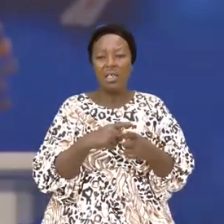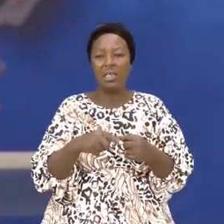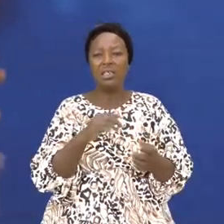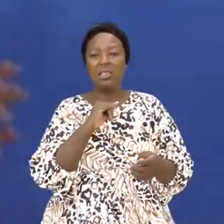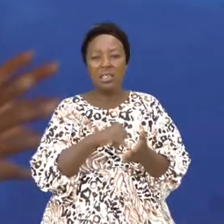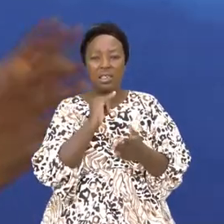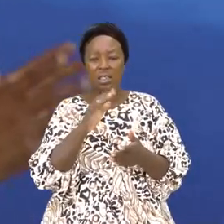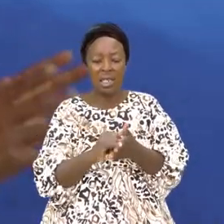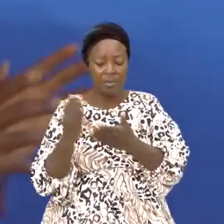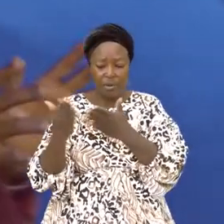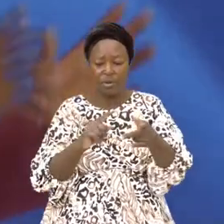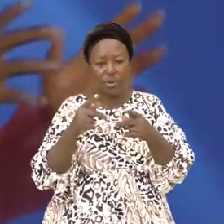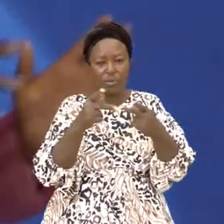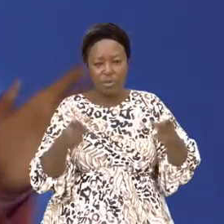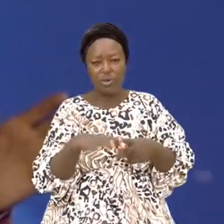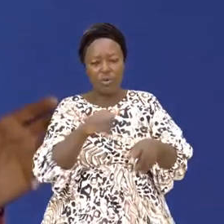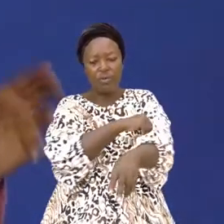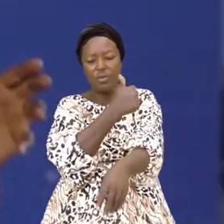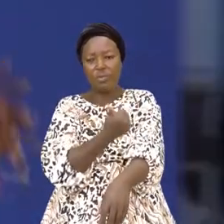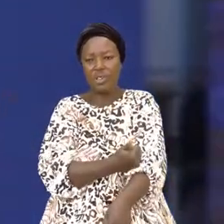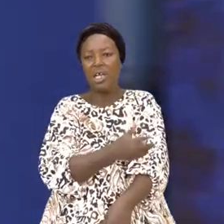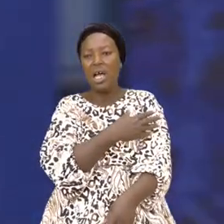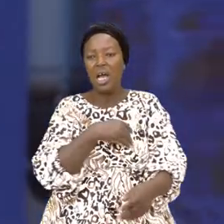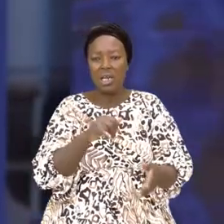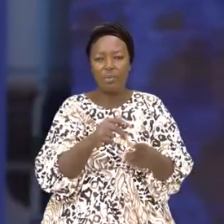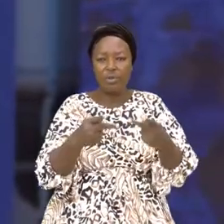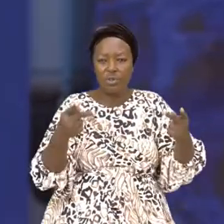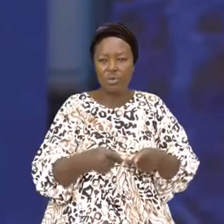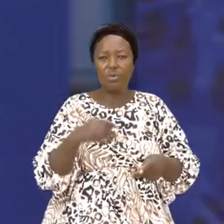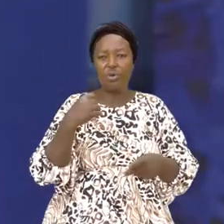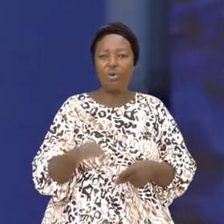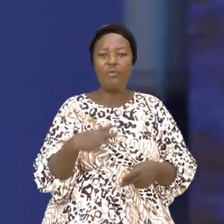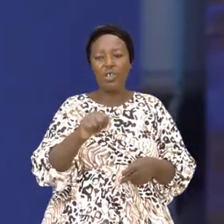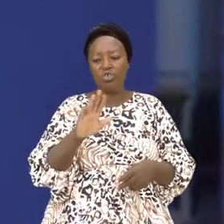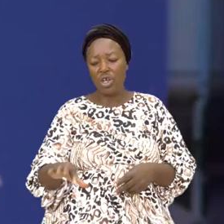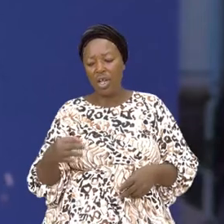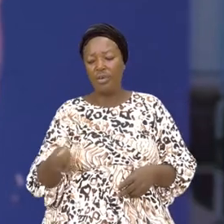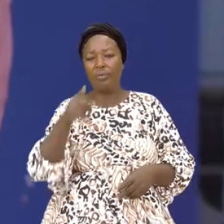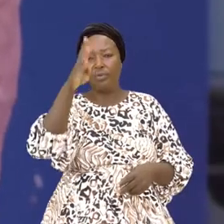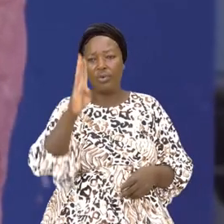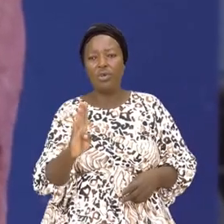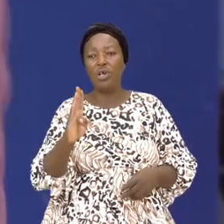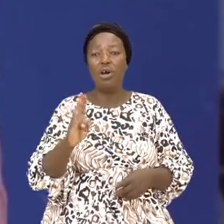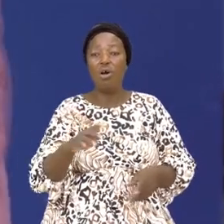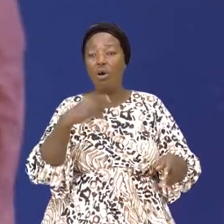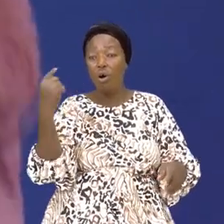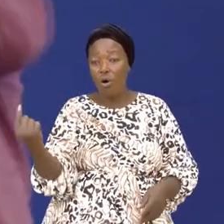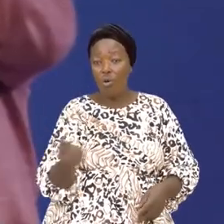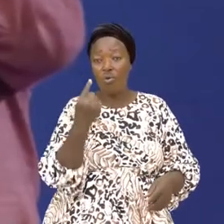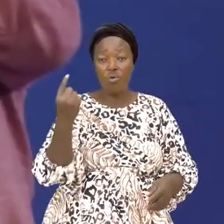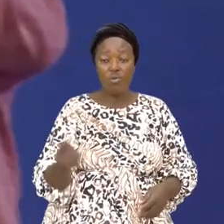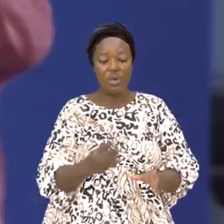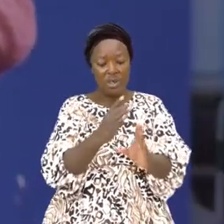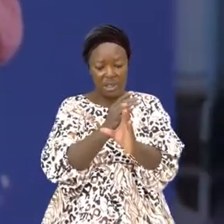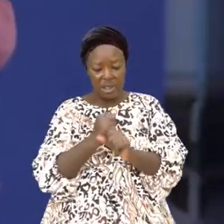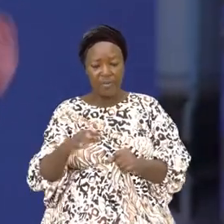a position of authority and the position of a child of God, always receiving